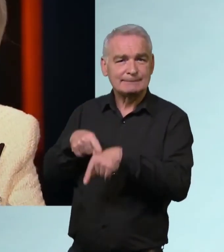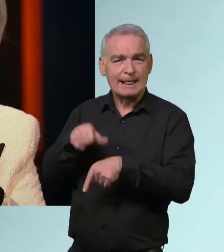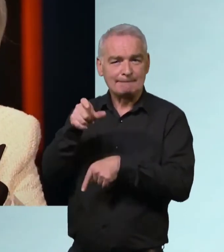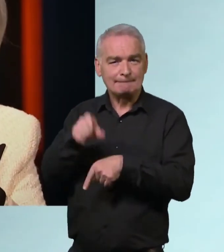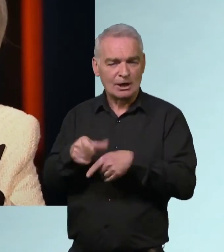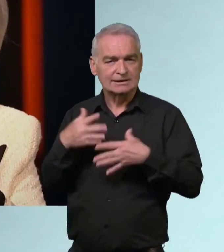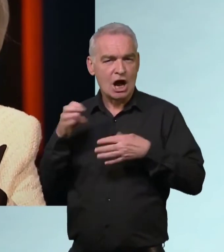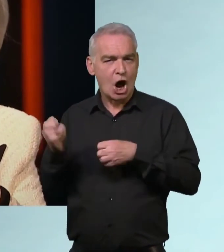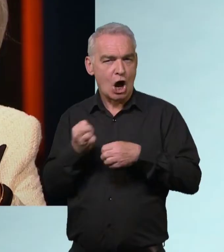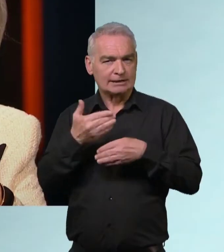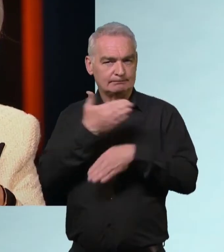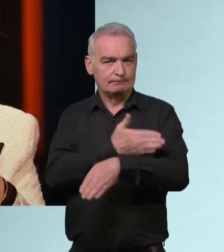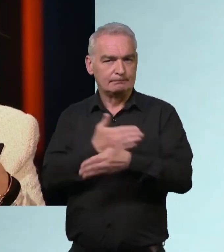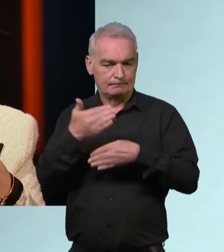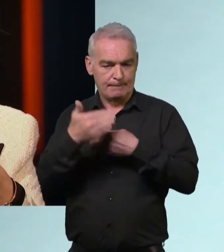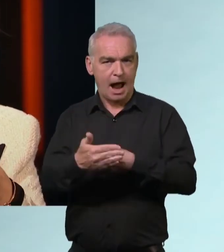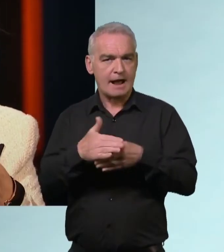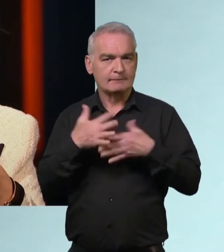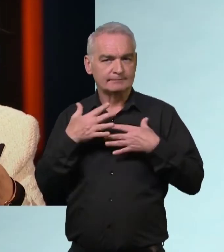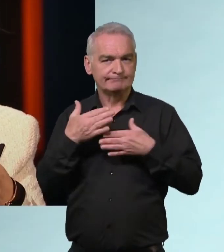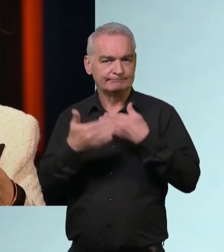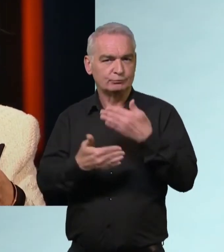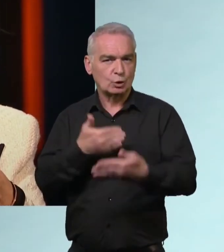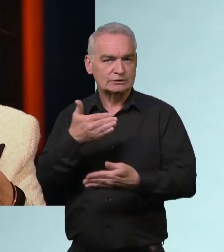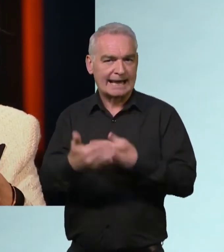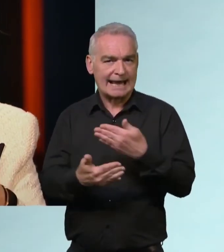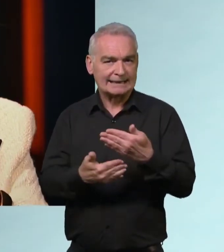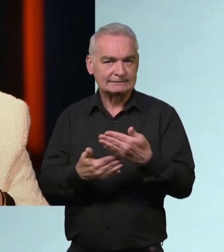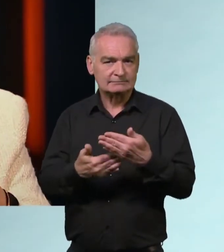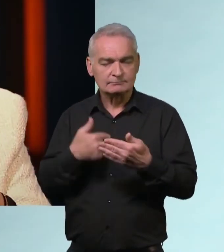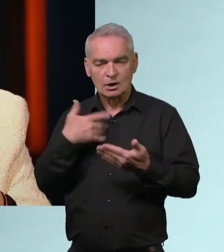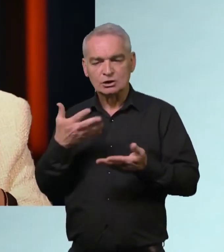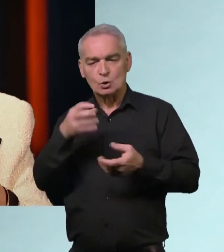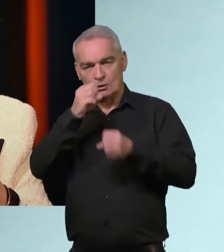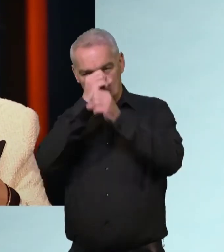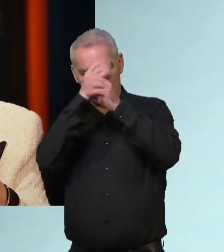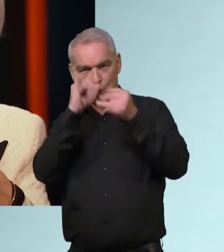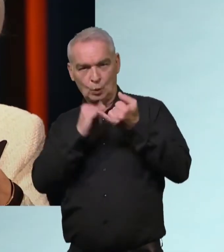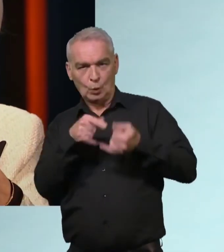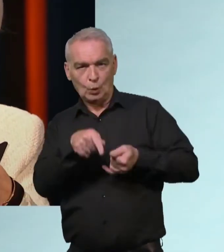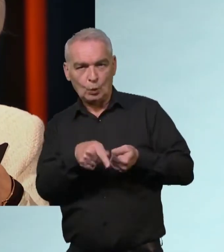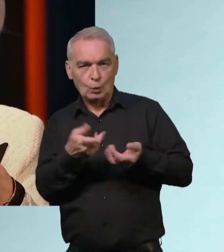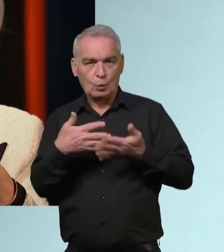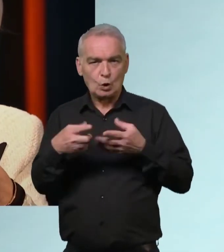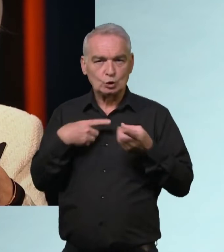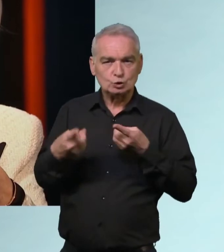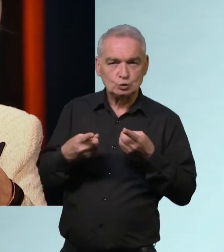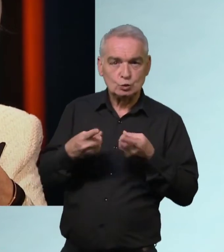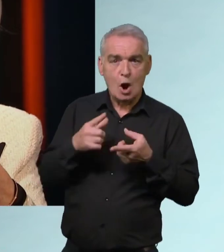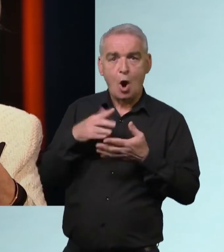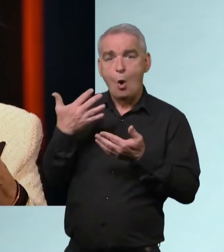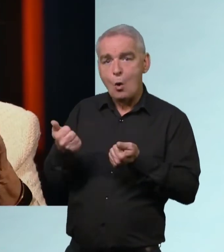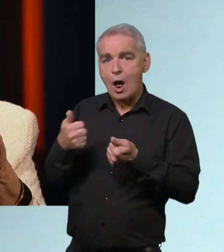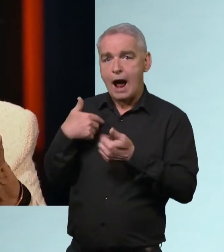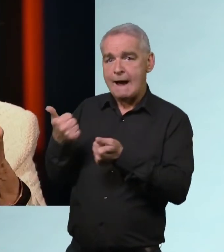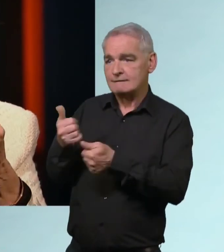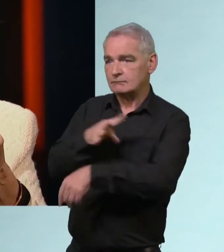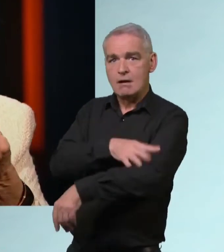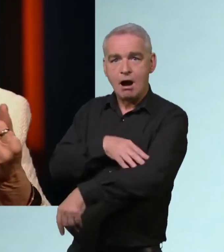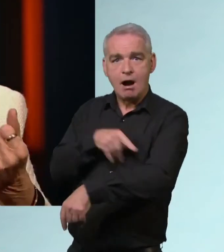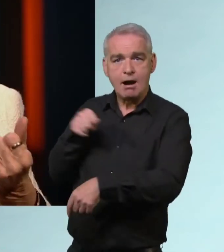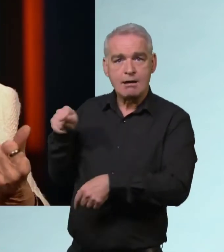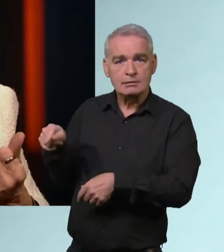there in the early stages, I would have a very good idea of where we were going next. And it was also good for the guards as well, because they would say, you